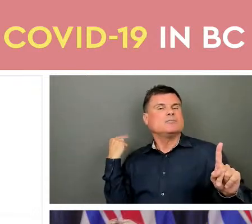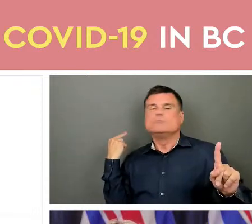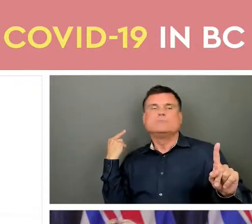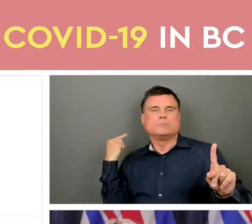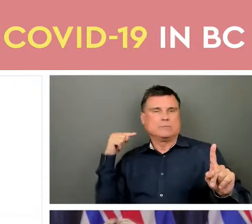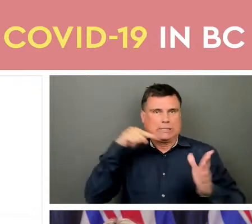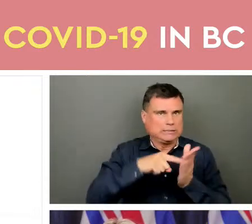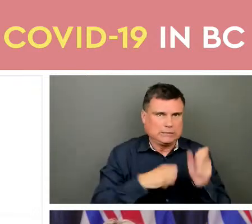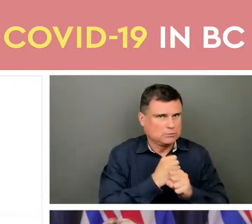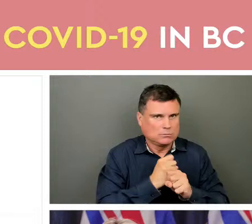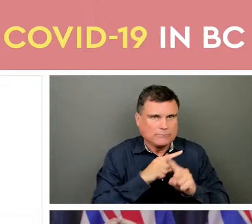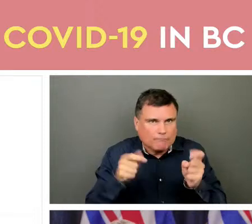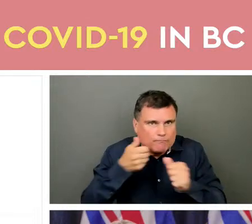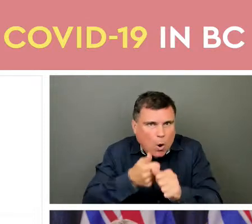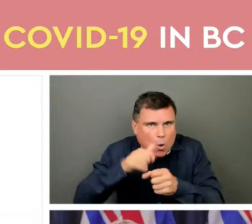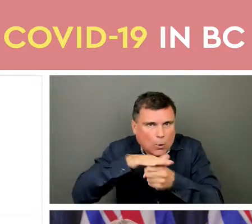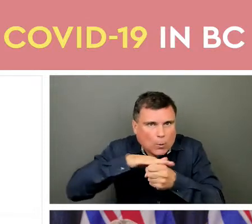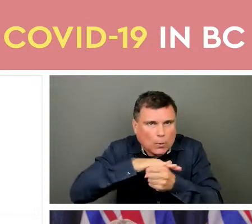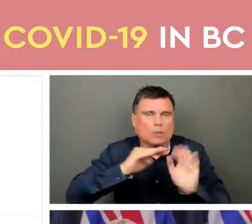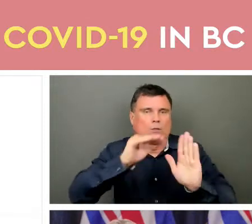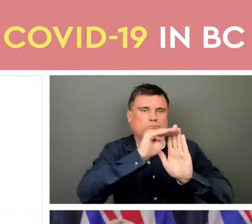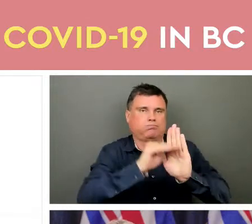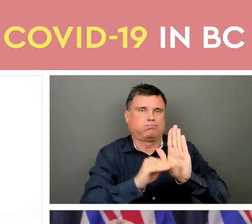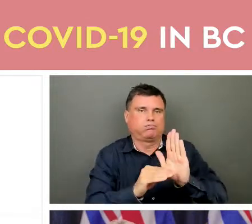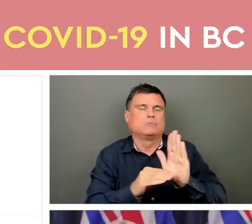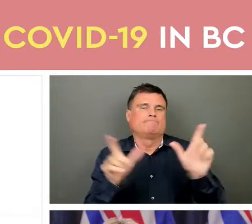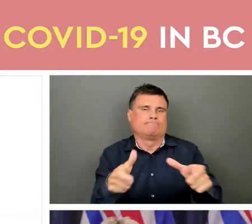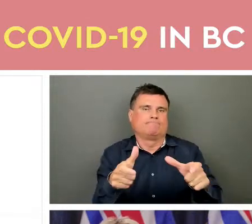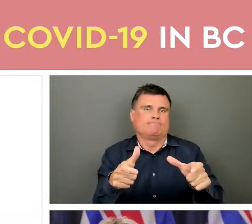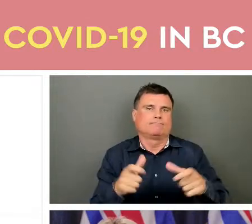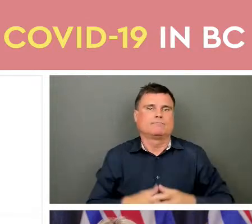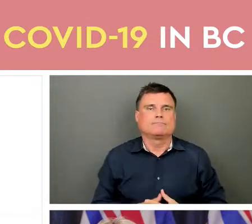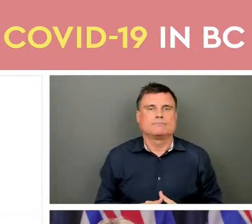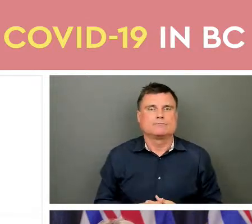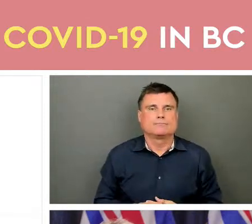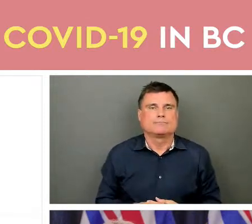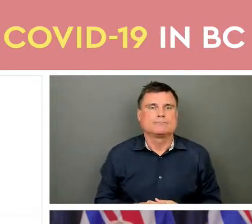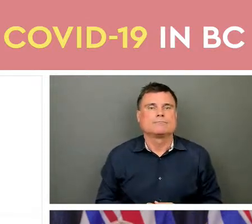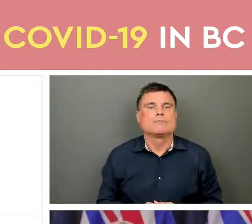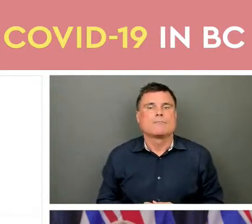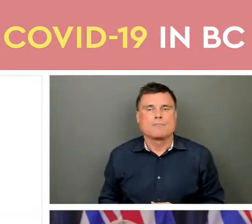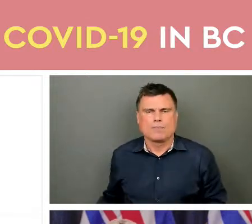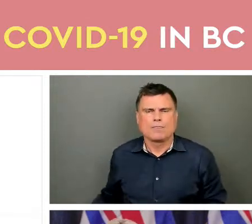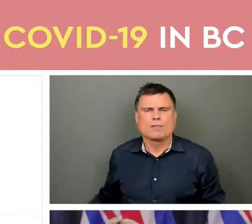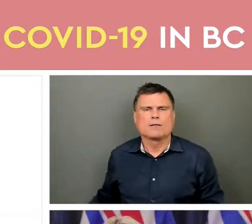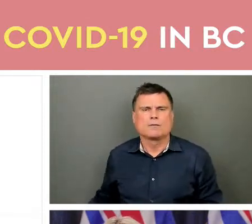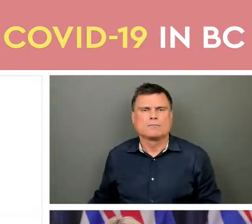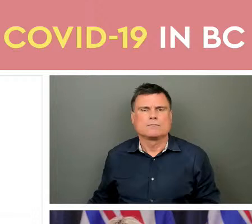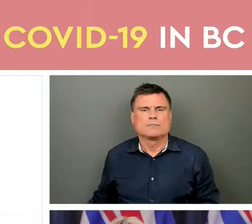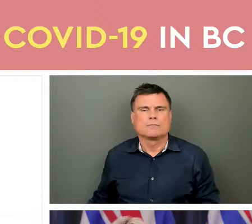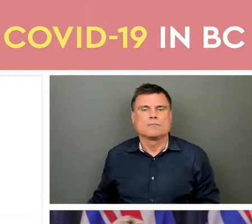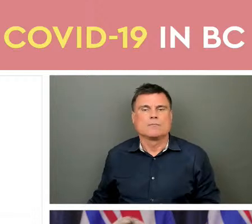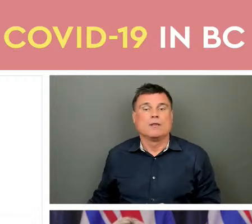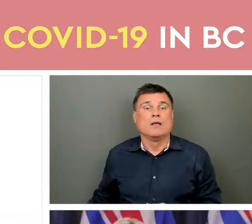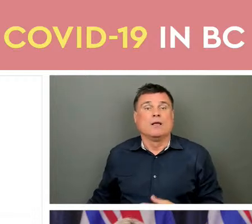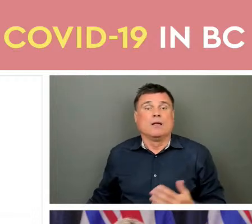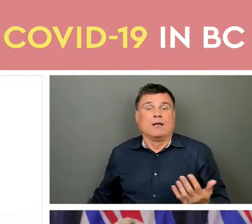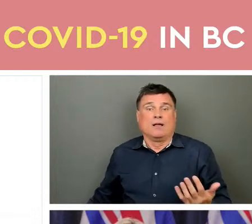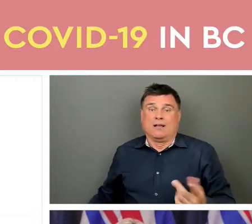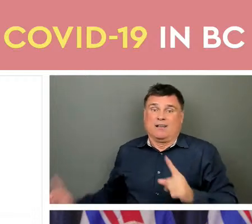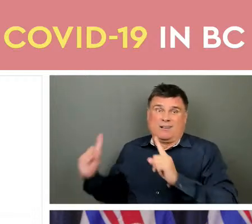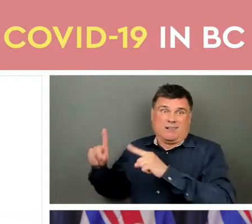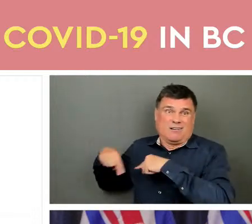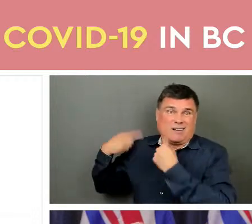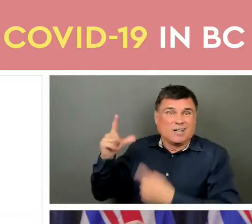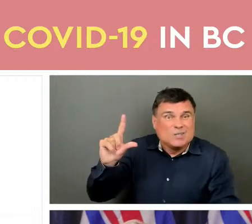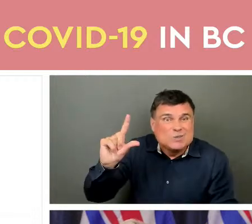This has been a long 20 months. And we are walking, as I said, a fine line, balancing the risk of COVID